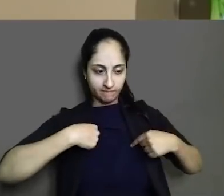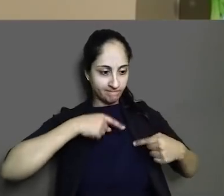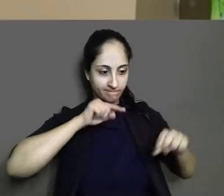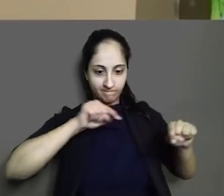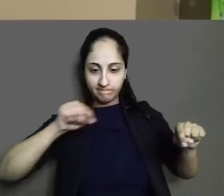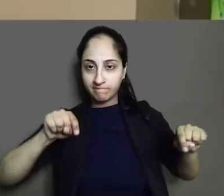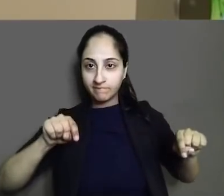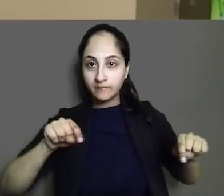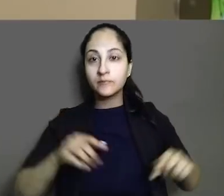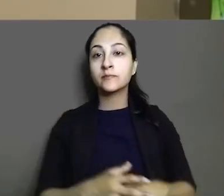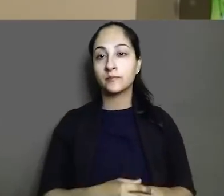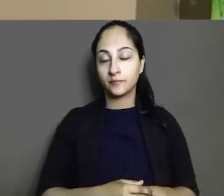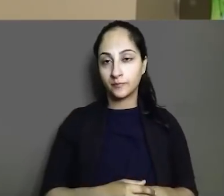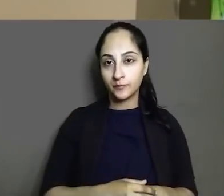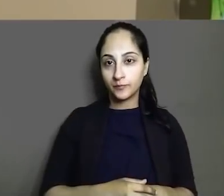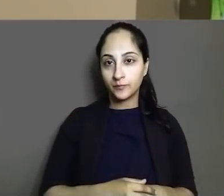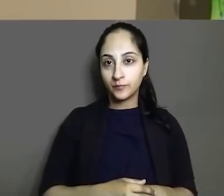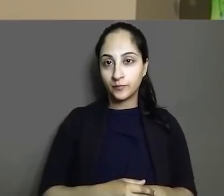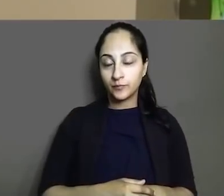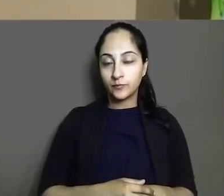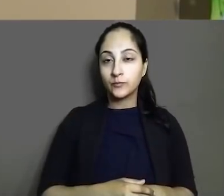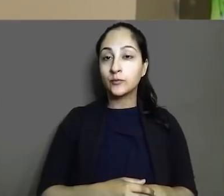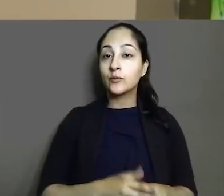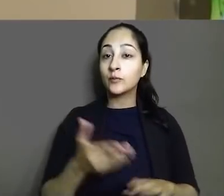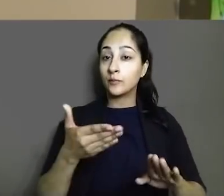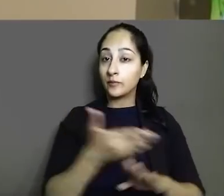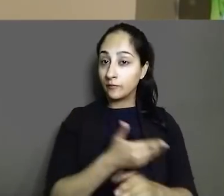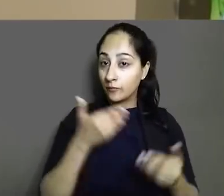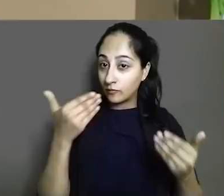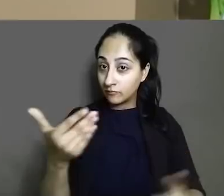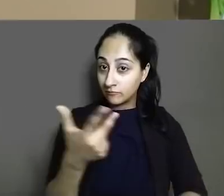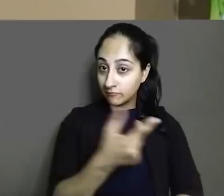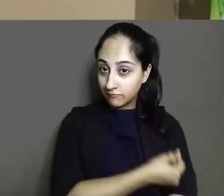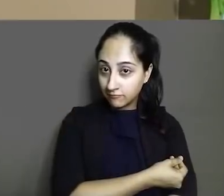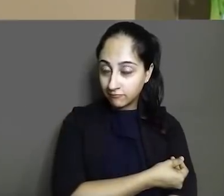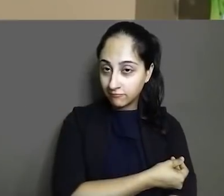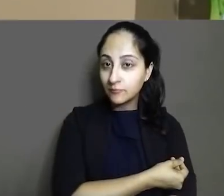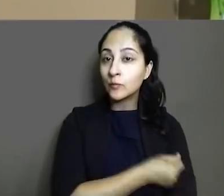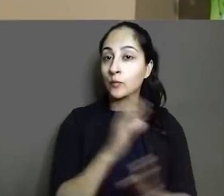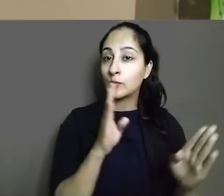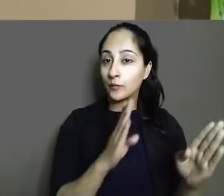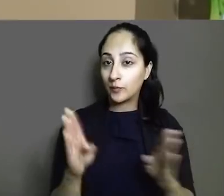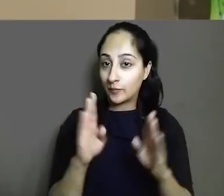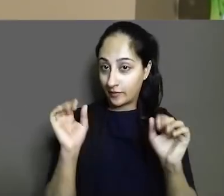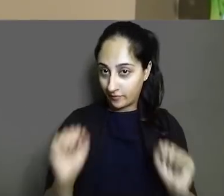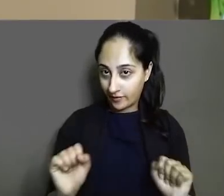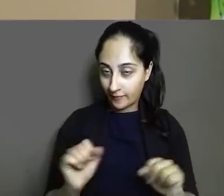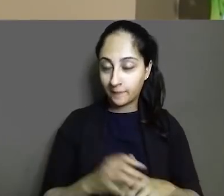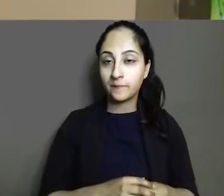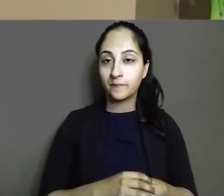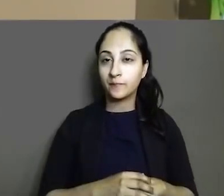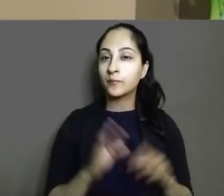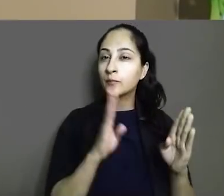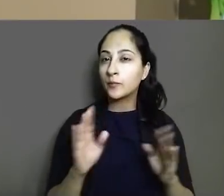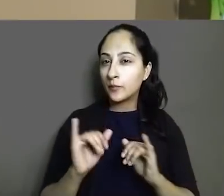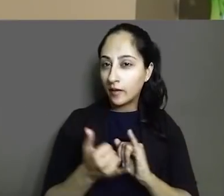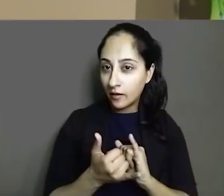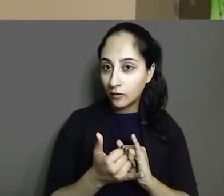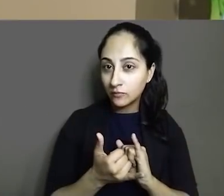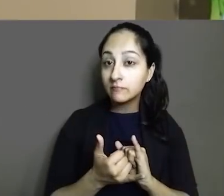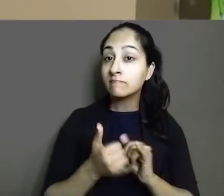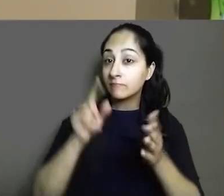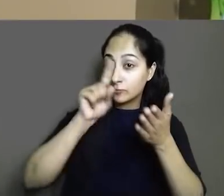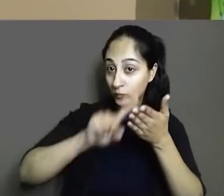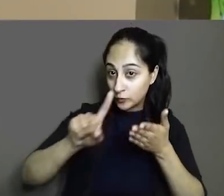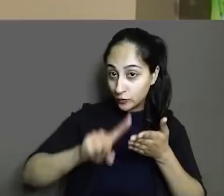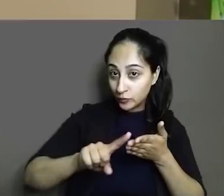the vaccine, which means trying to figure out where you fall into that prioritization scheme that Dr. Ismail talked about